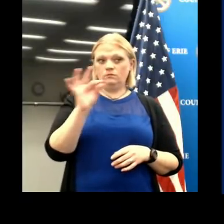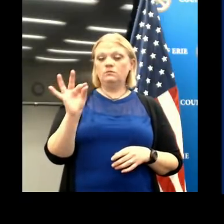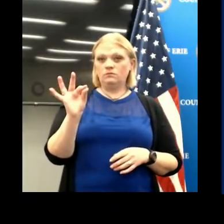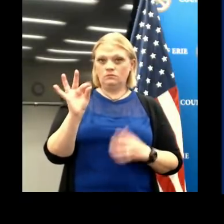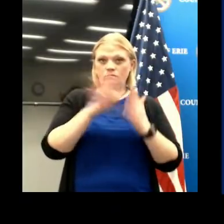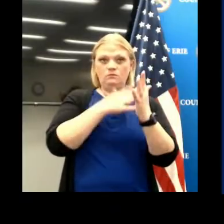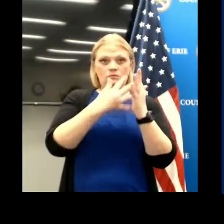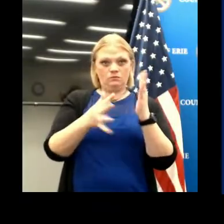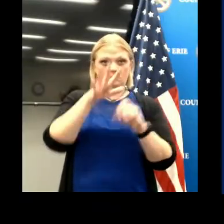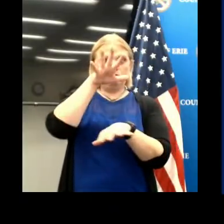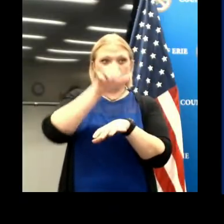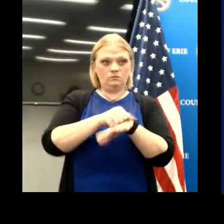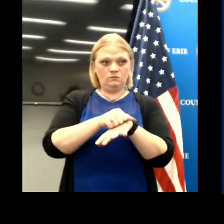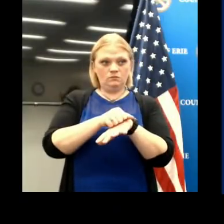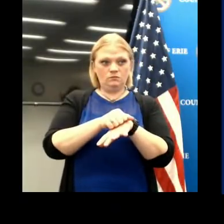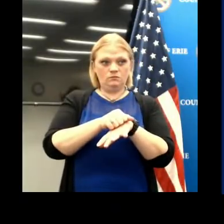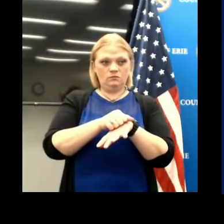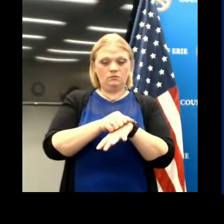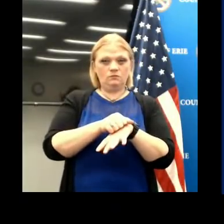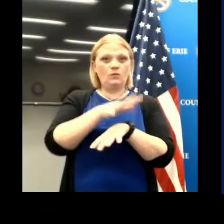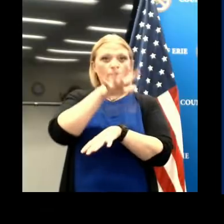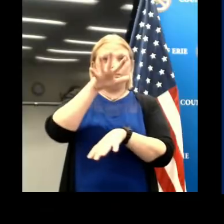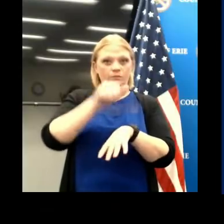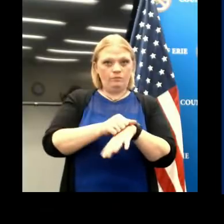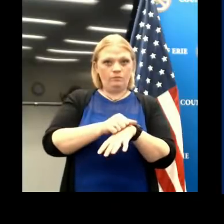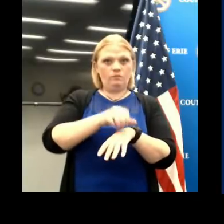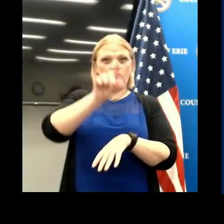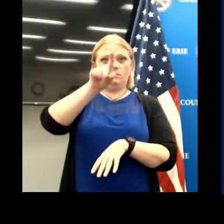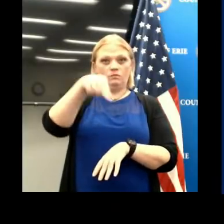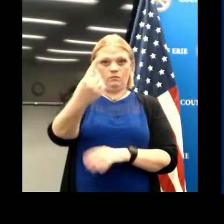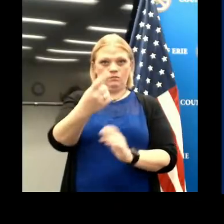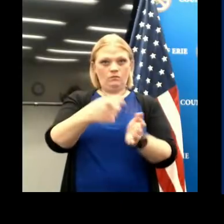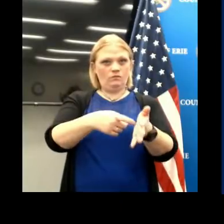716-858-2929 to schedule. Remember, these are by appointment only.